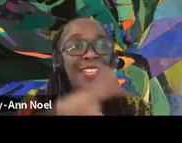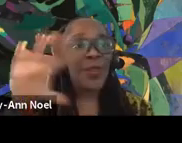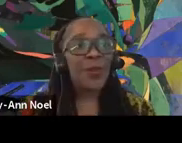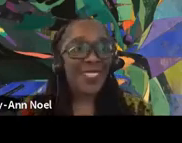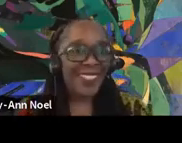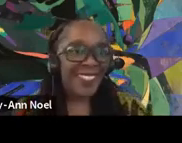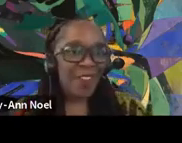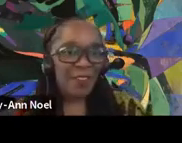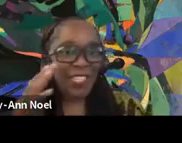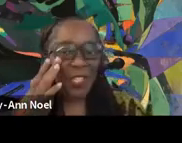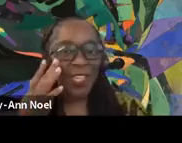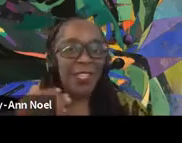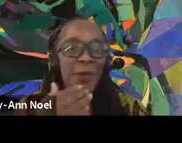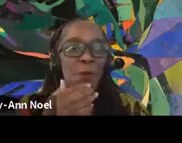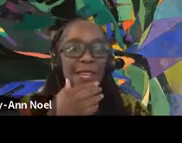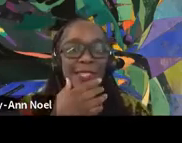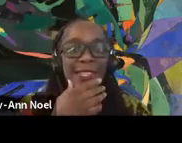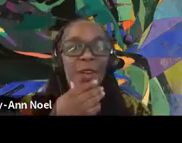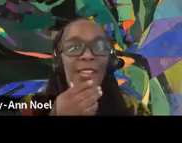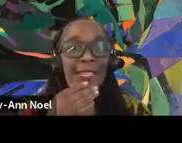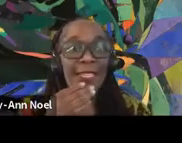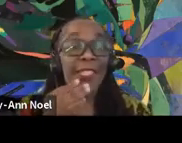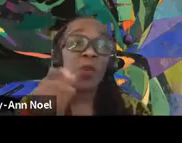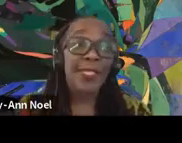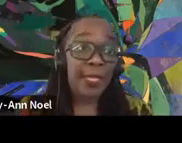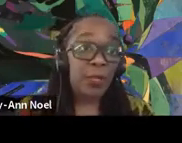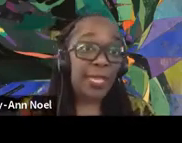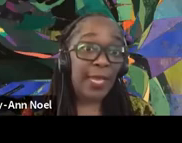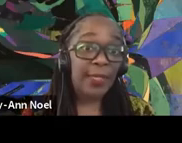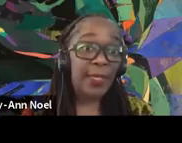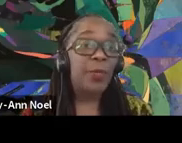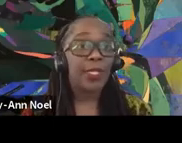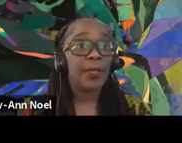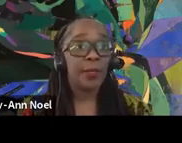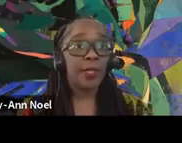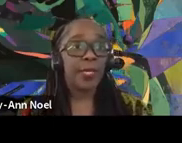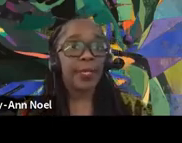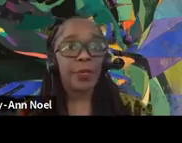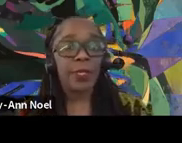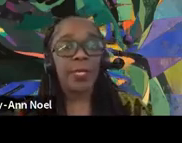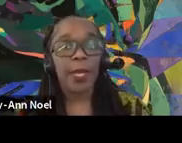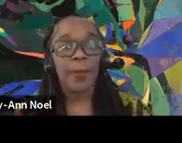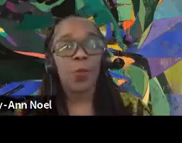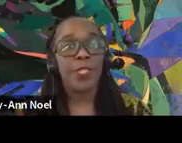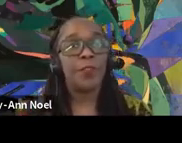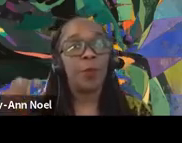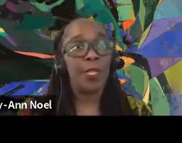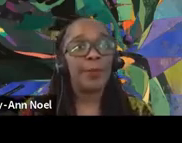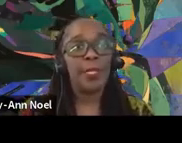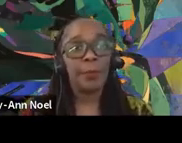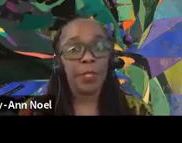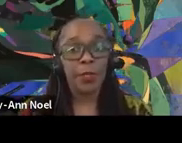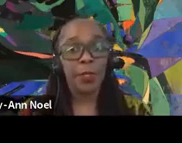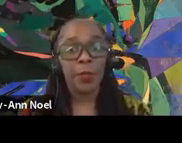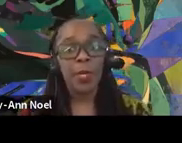to continue the conversation, you know, what is decolonization or decoloniality, which is another word that I use, which is from